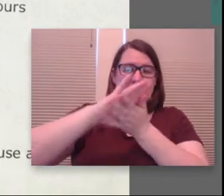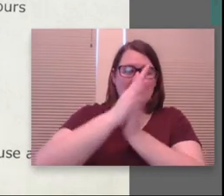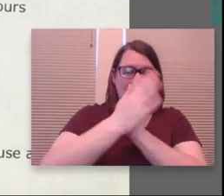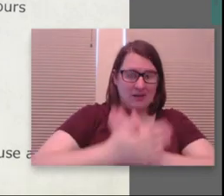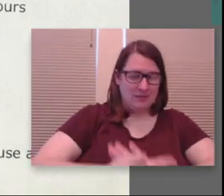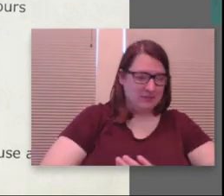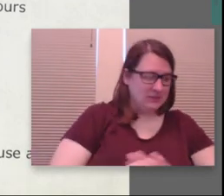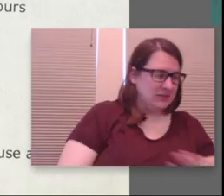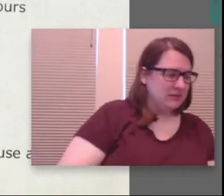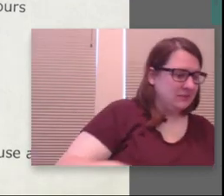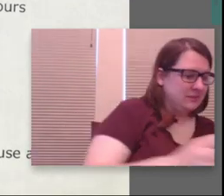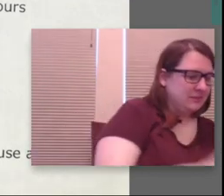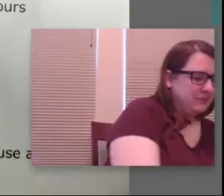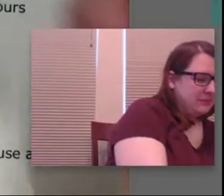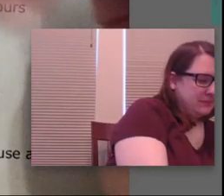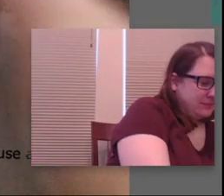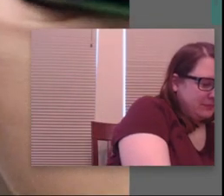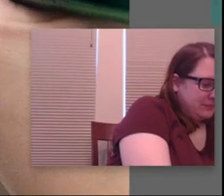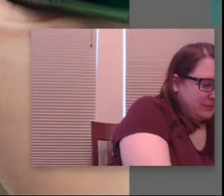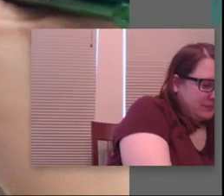it becomes